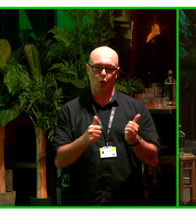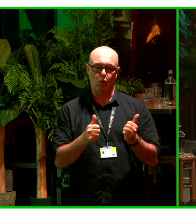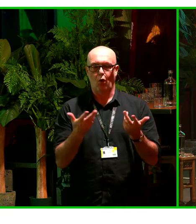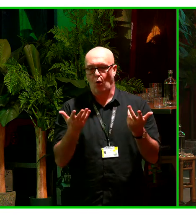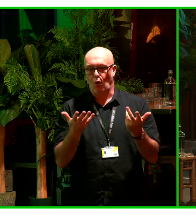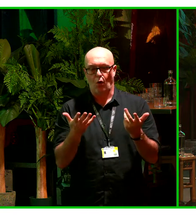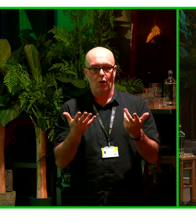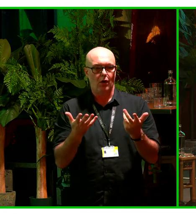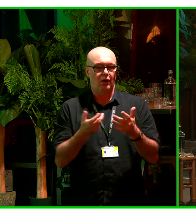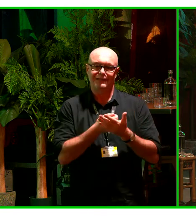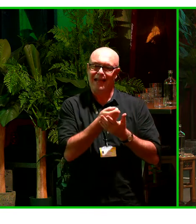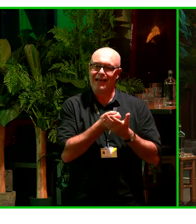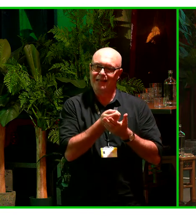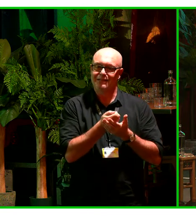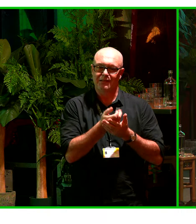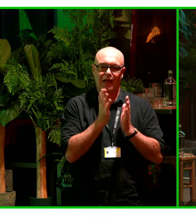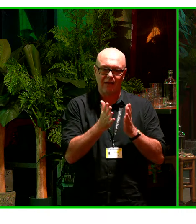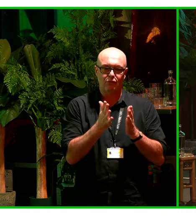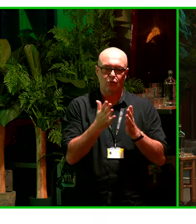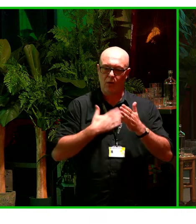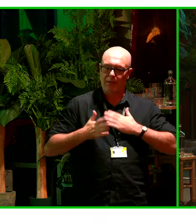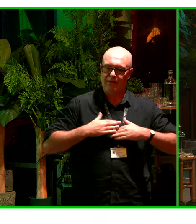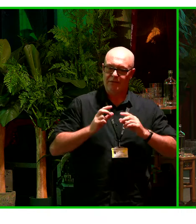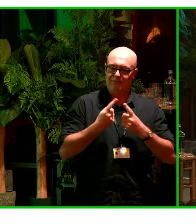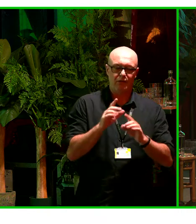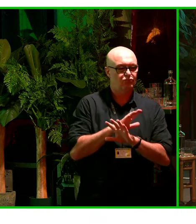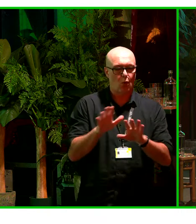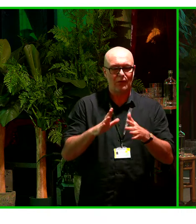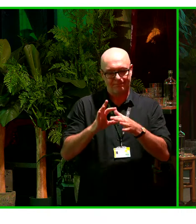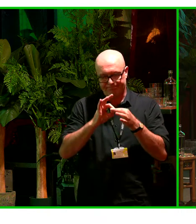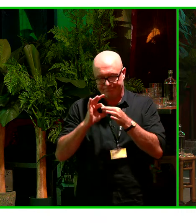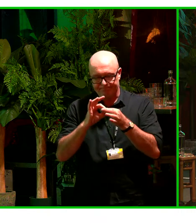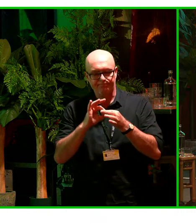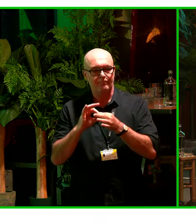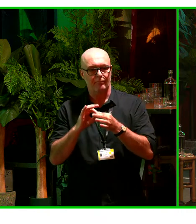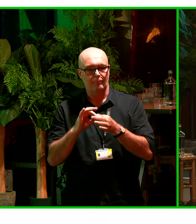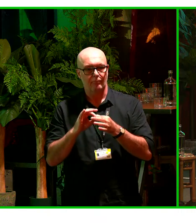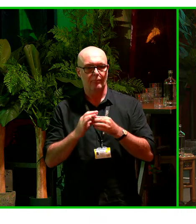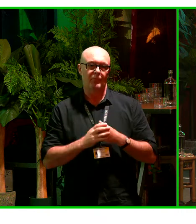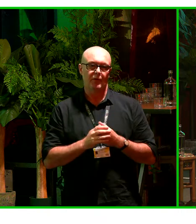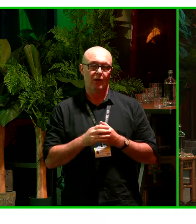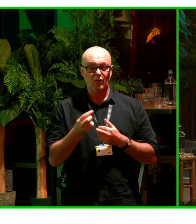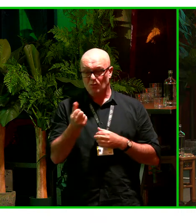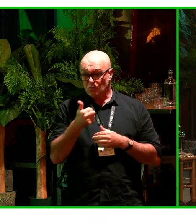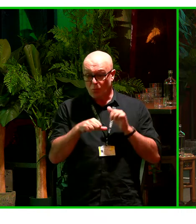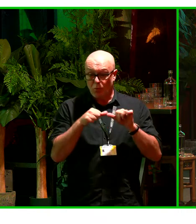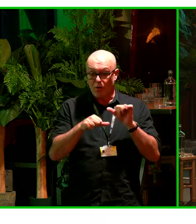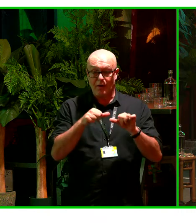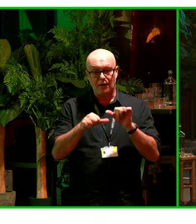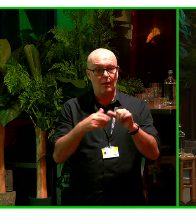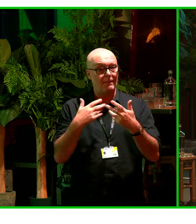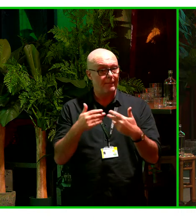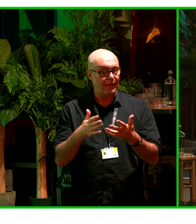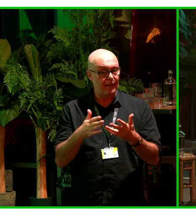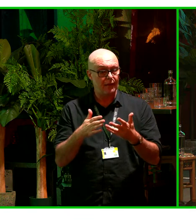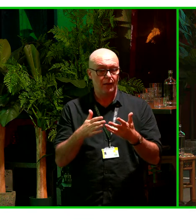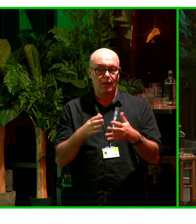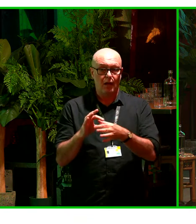It's about working together to achieve what we need to do. There has been some progress in commercial